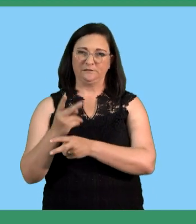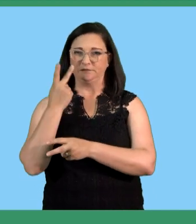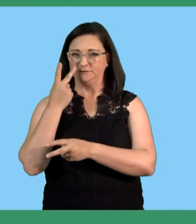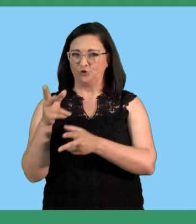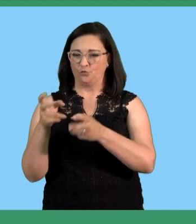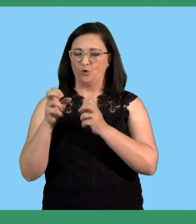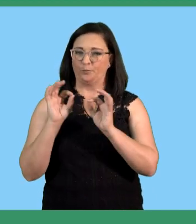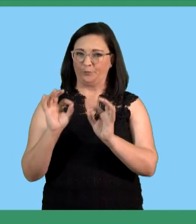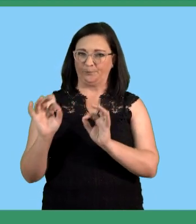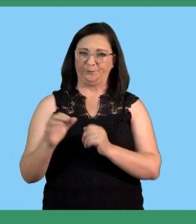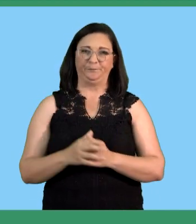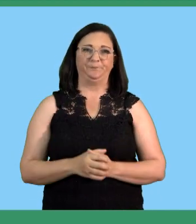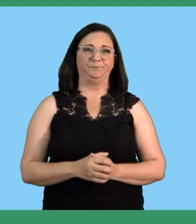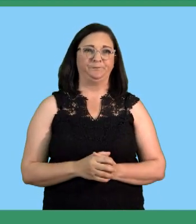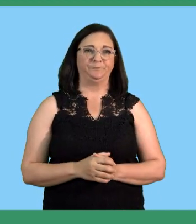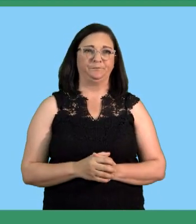to quote correctly.